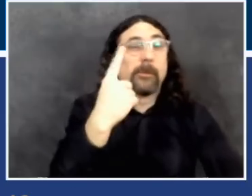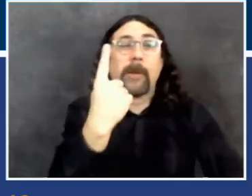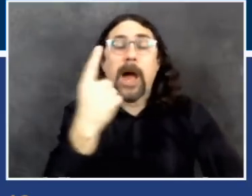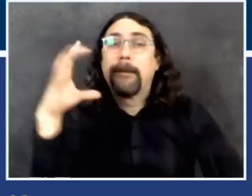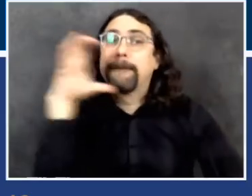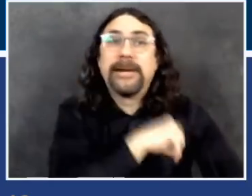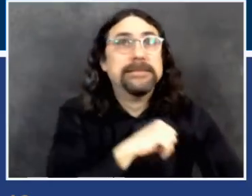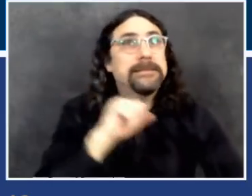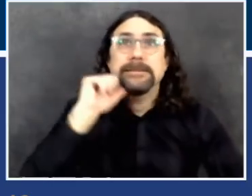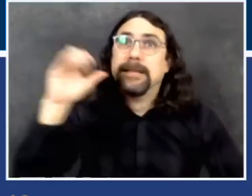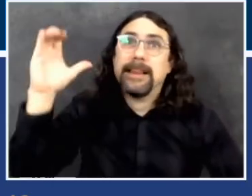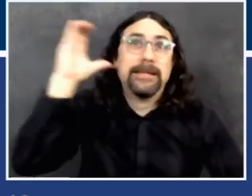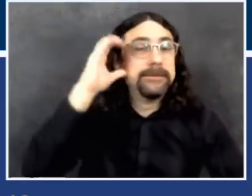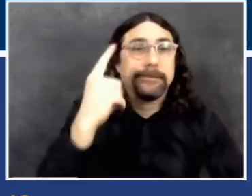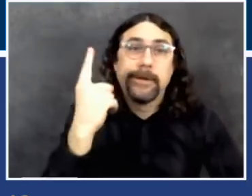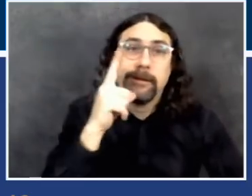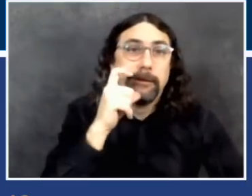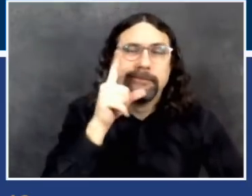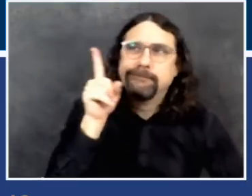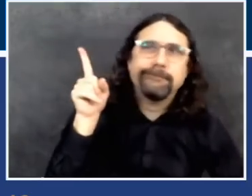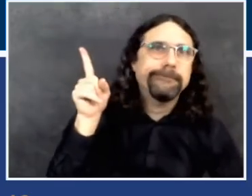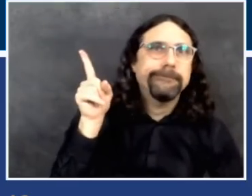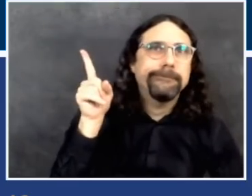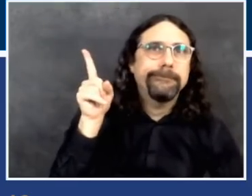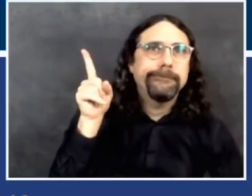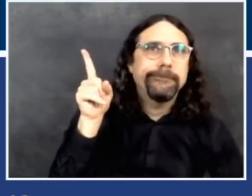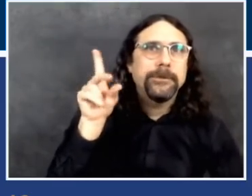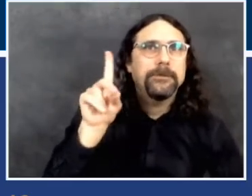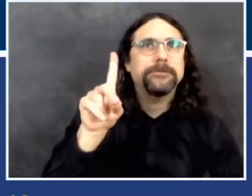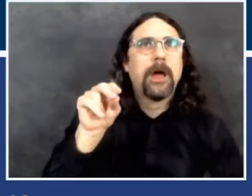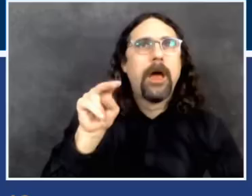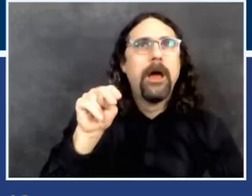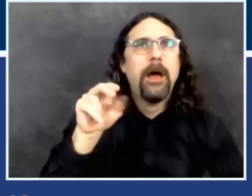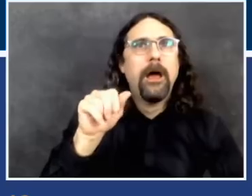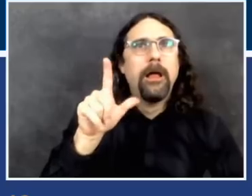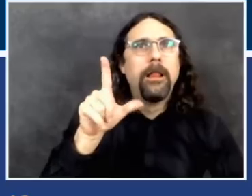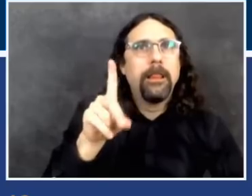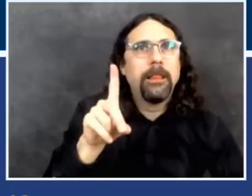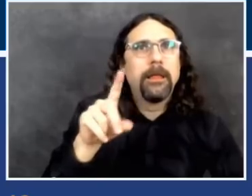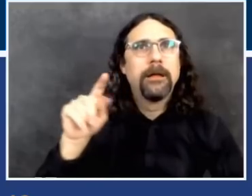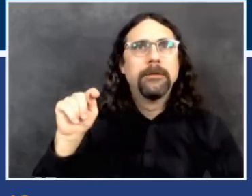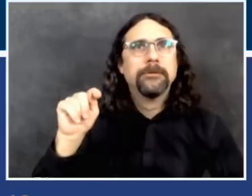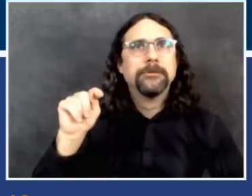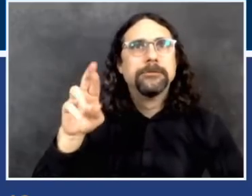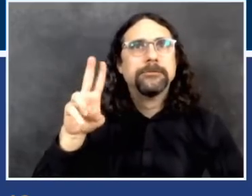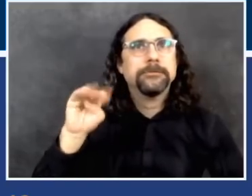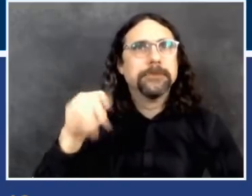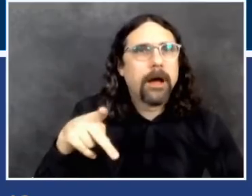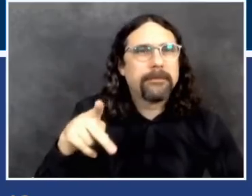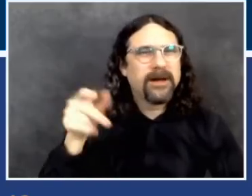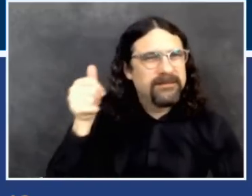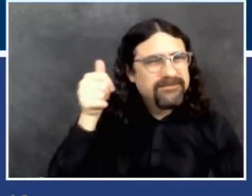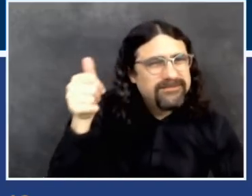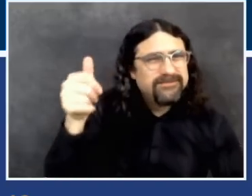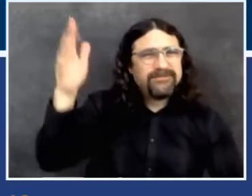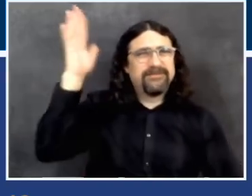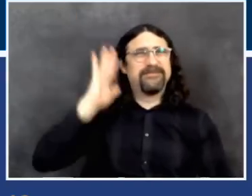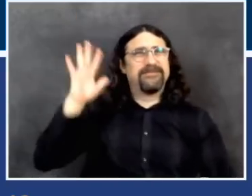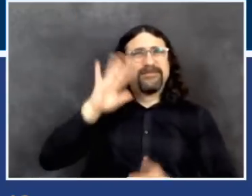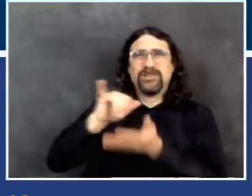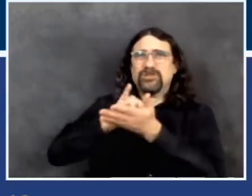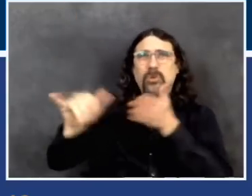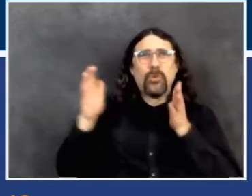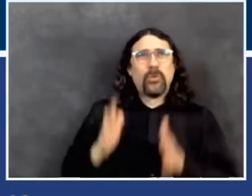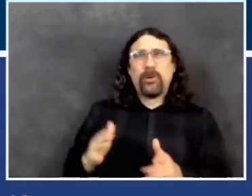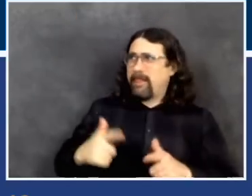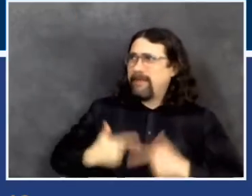or you can turn away and you can fail to protect New Yorkers. And right now, you are failing